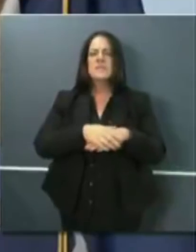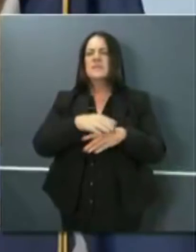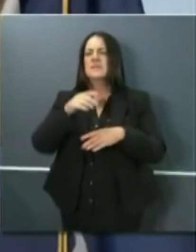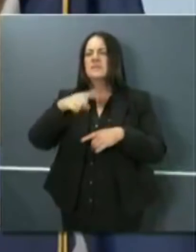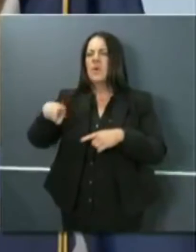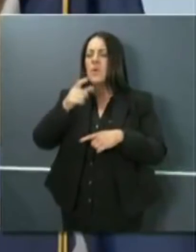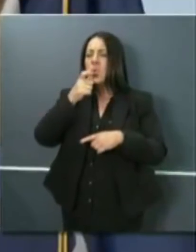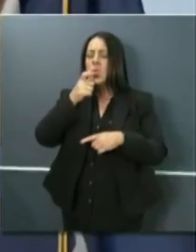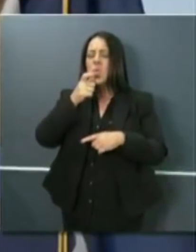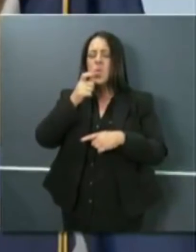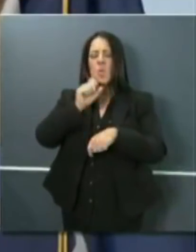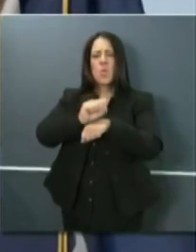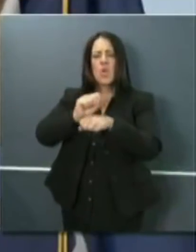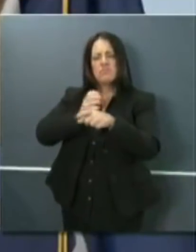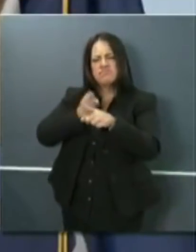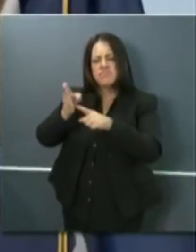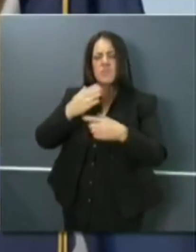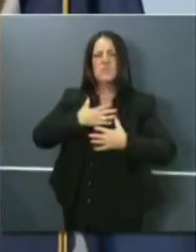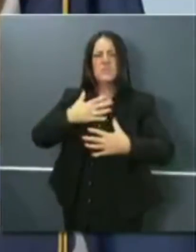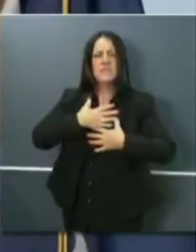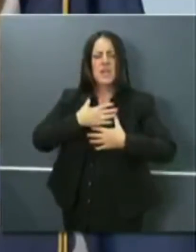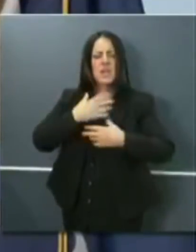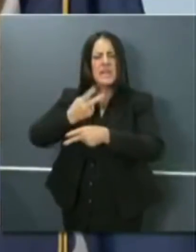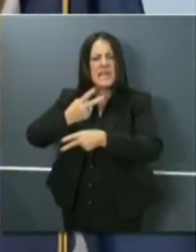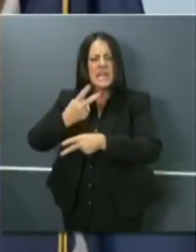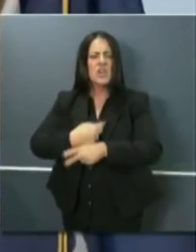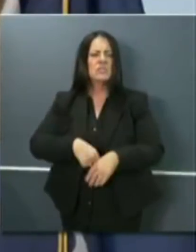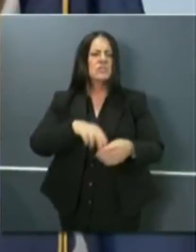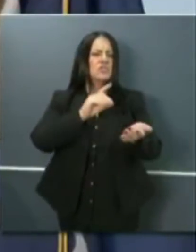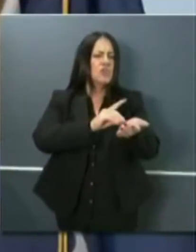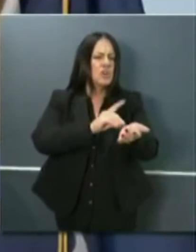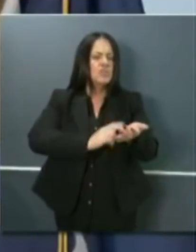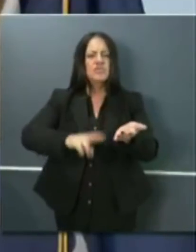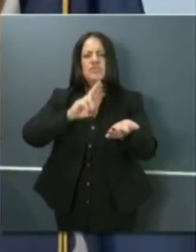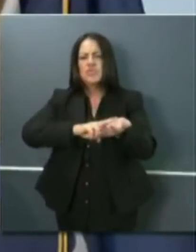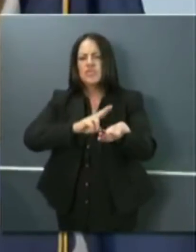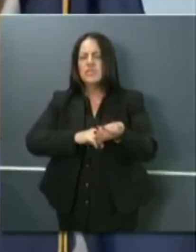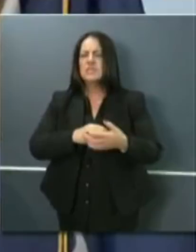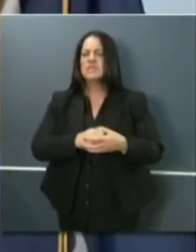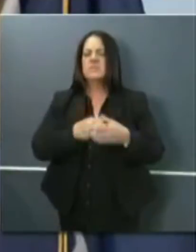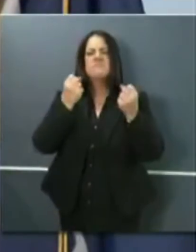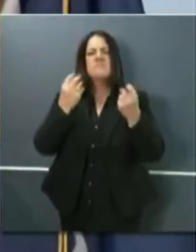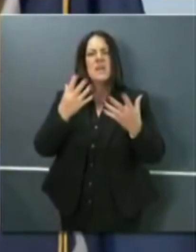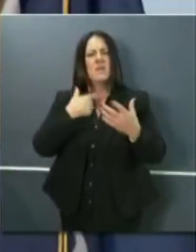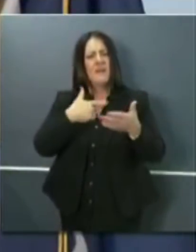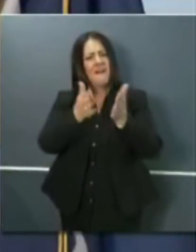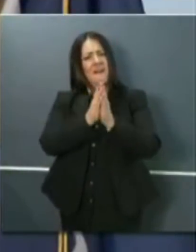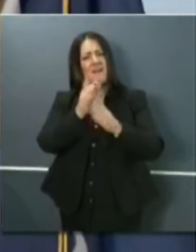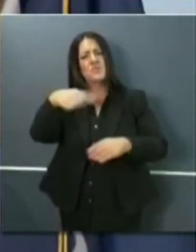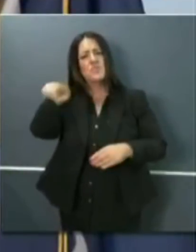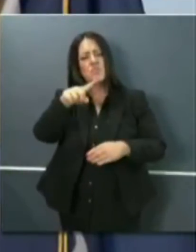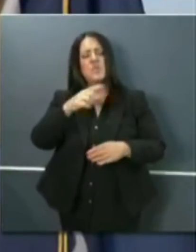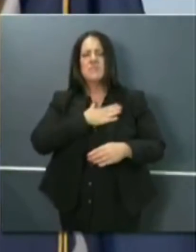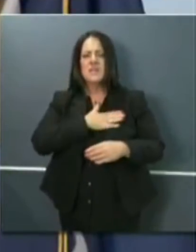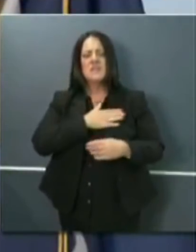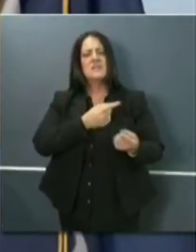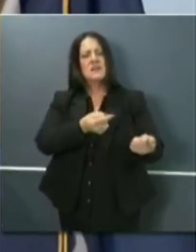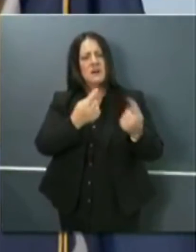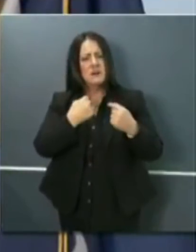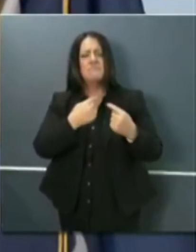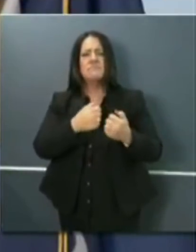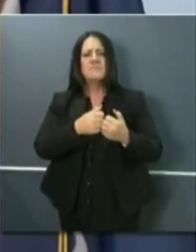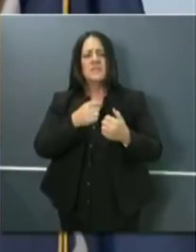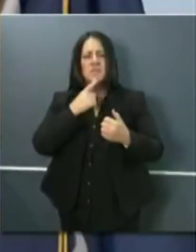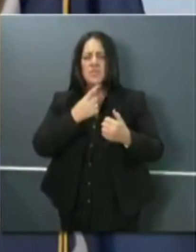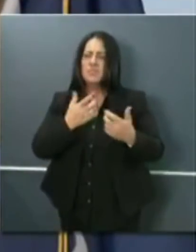like, technicians, administrators, doctors, nurses. We are calling on you to step up and step in